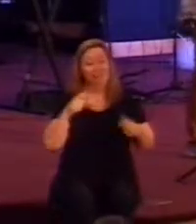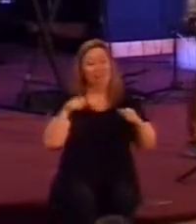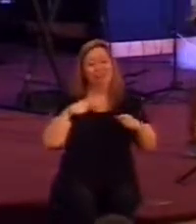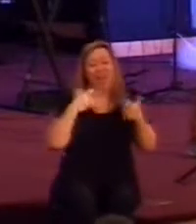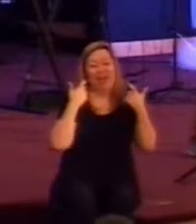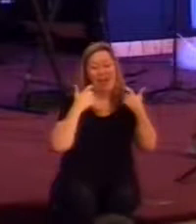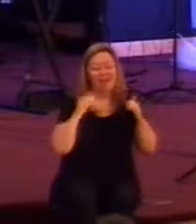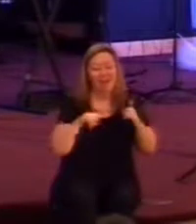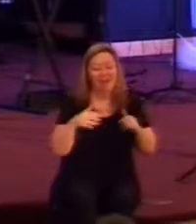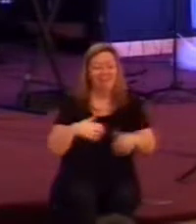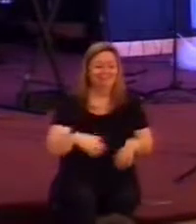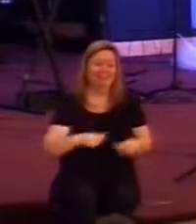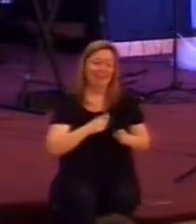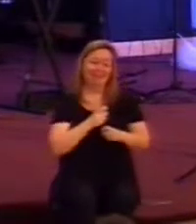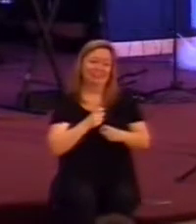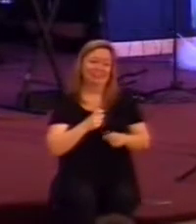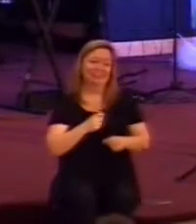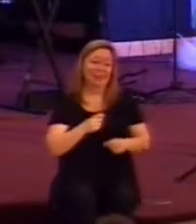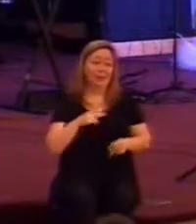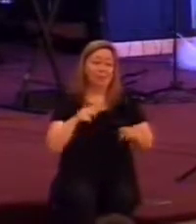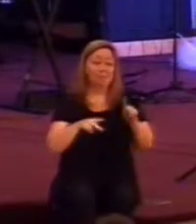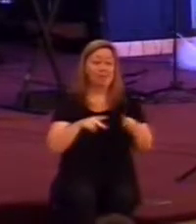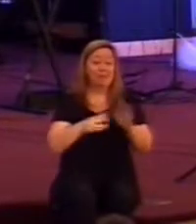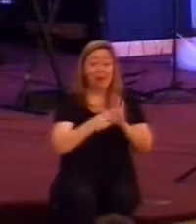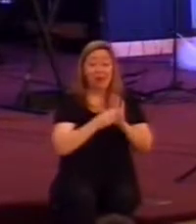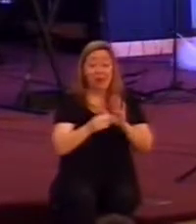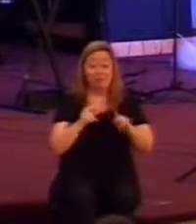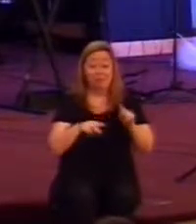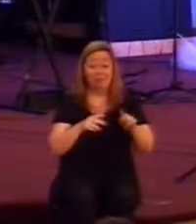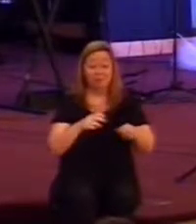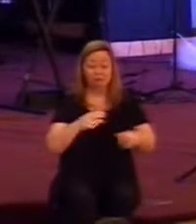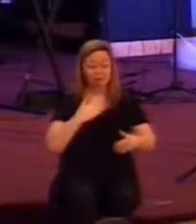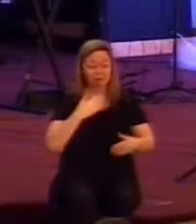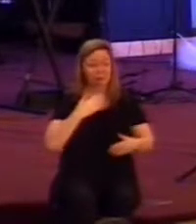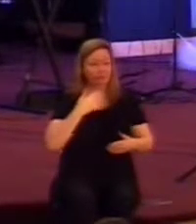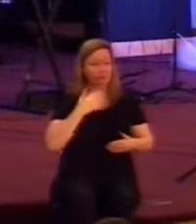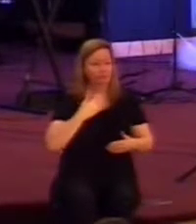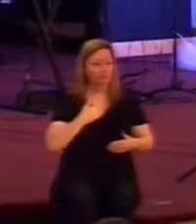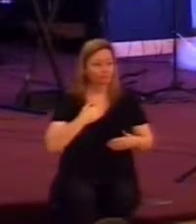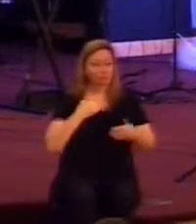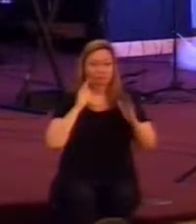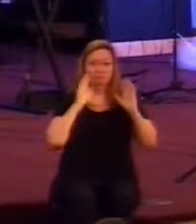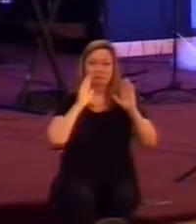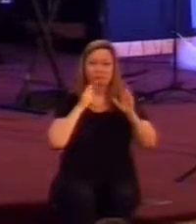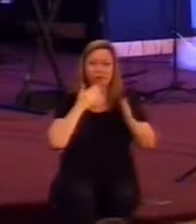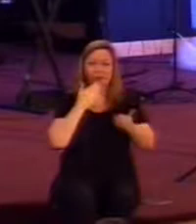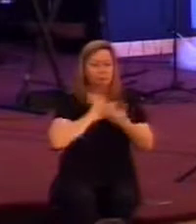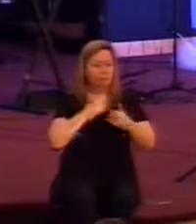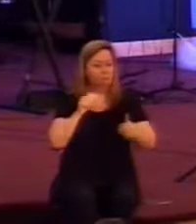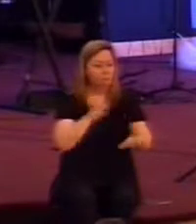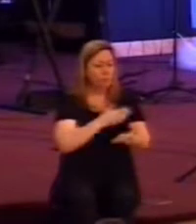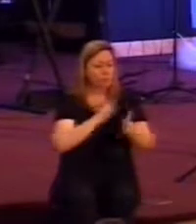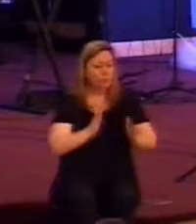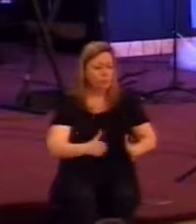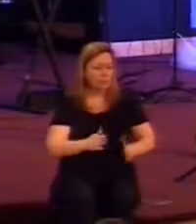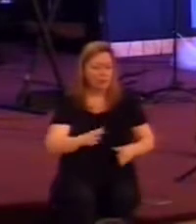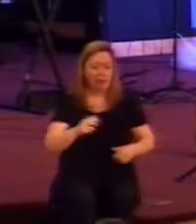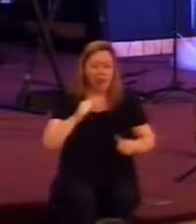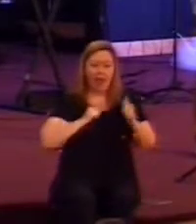laugh. But people model themselves after people who are well-fit. People who are great musicians, movie